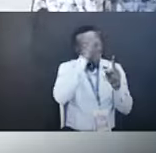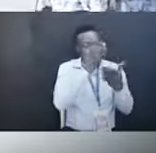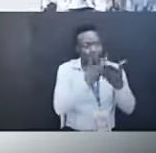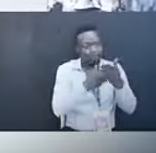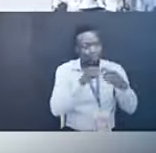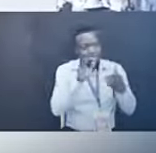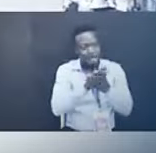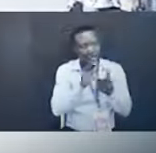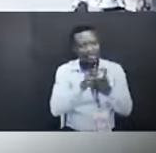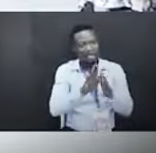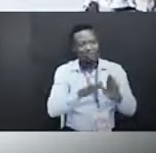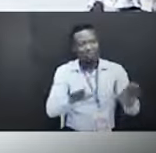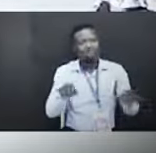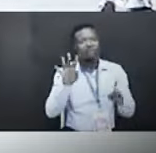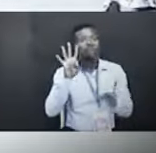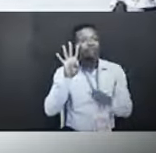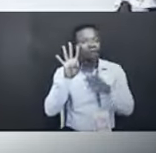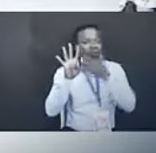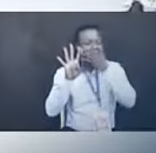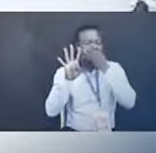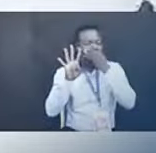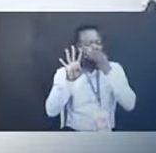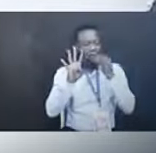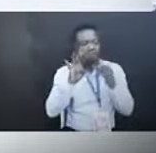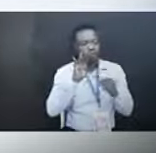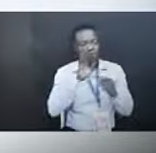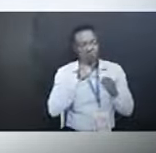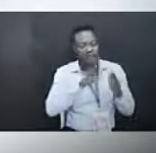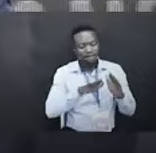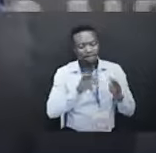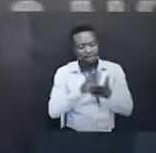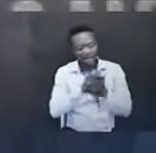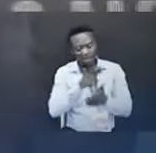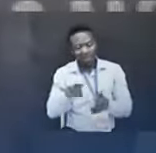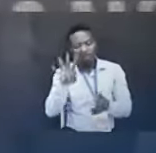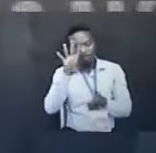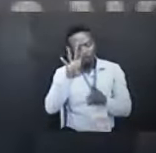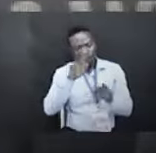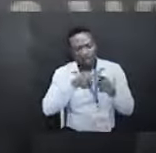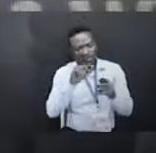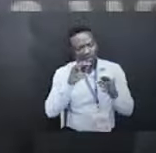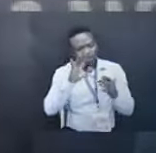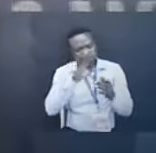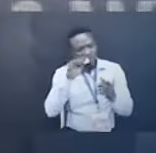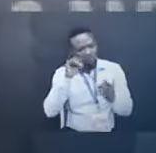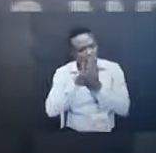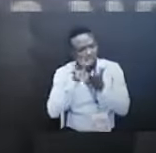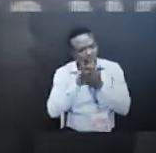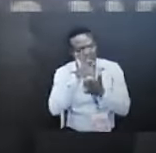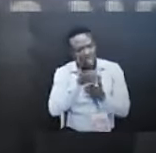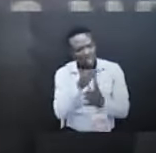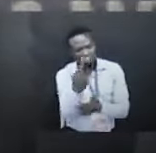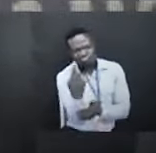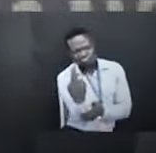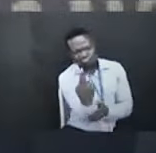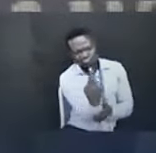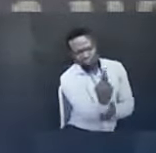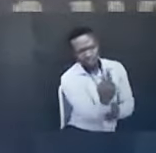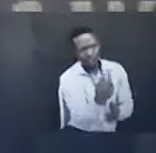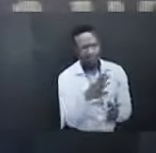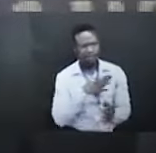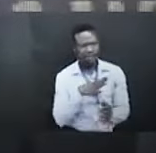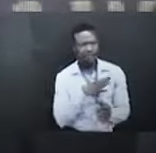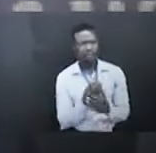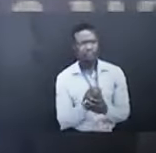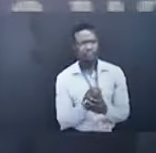I don't want your corn to door polygamy. Yeah, but I just want you to know that if you live by certain principles, you